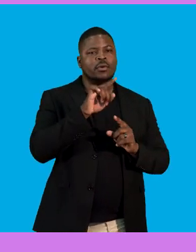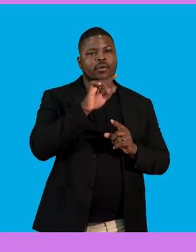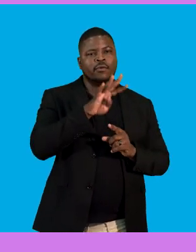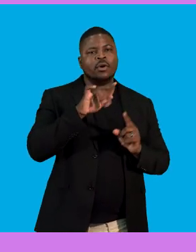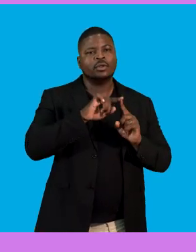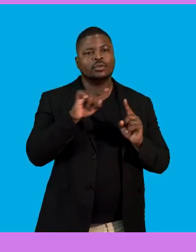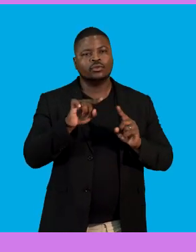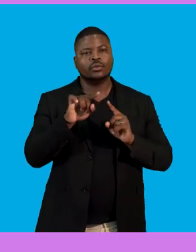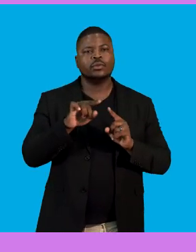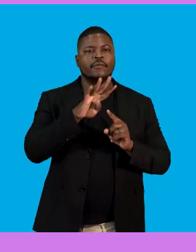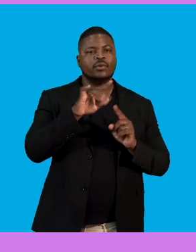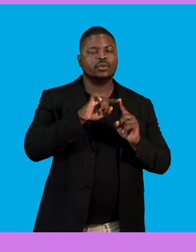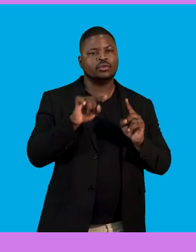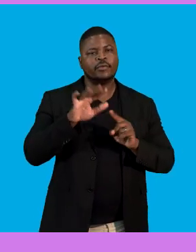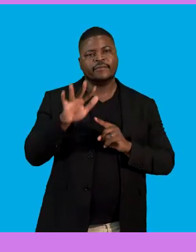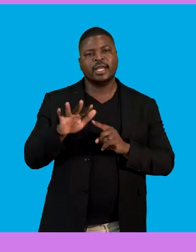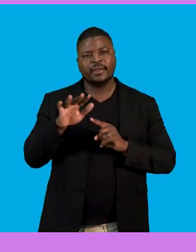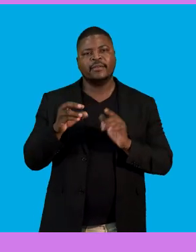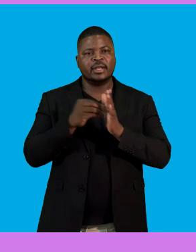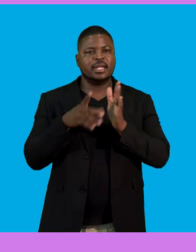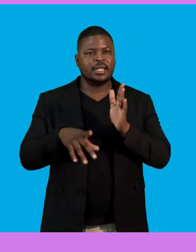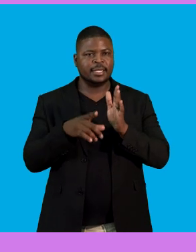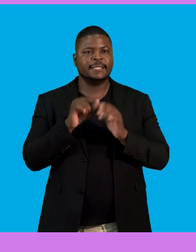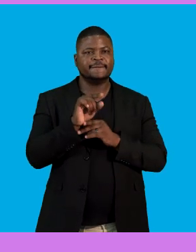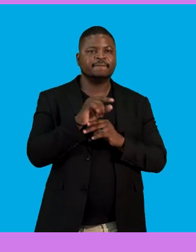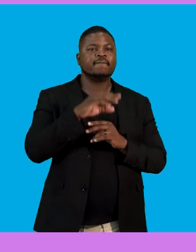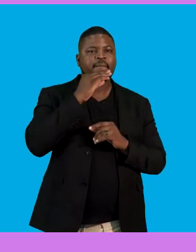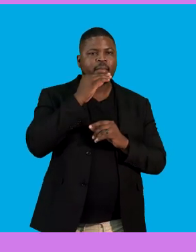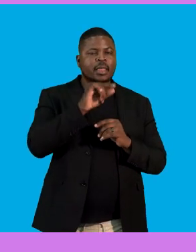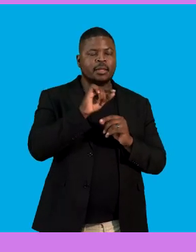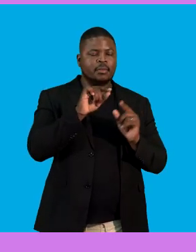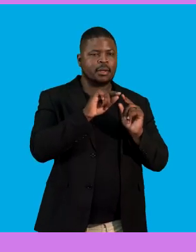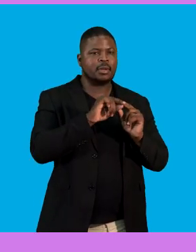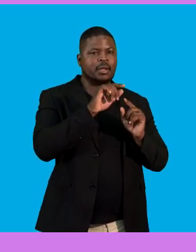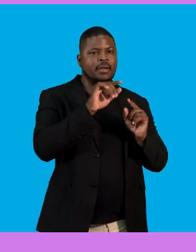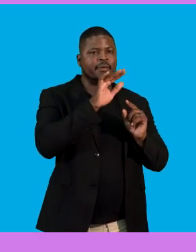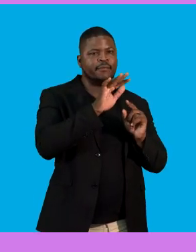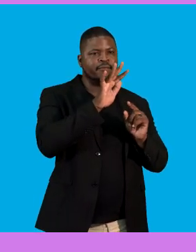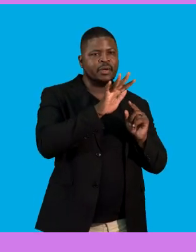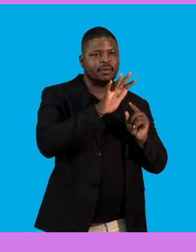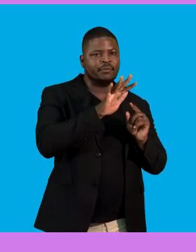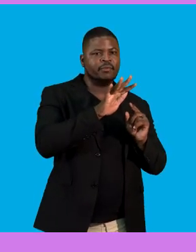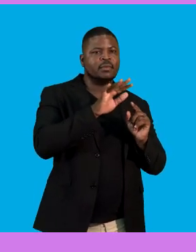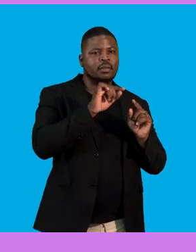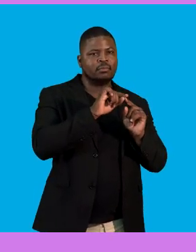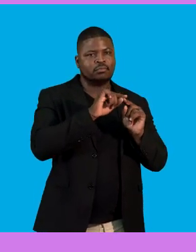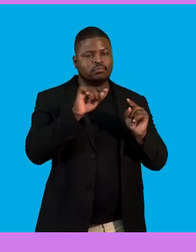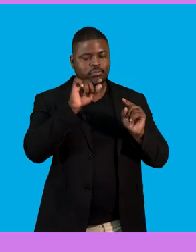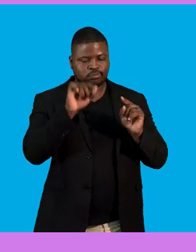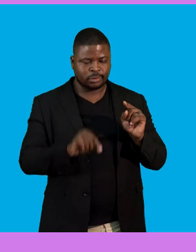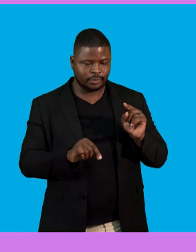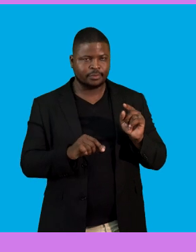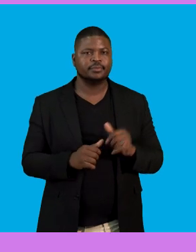got 5 learners. 5 learners would be between 4 and 5. So we are given 5 hours there, 4 to 5